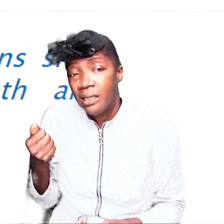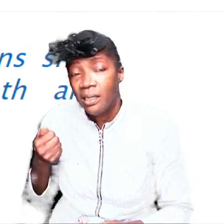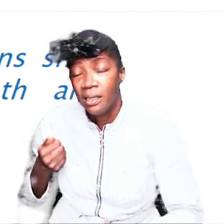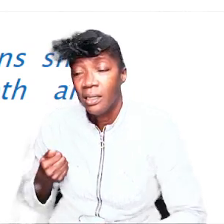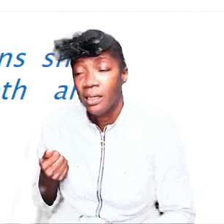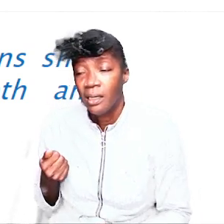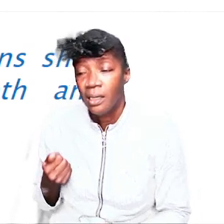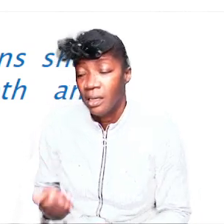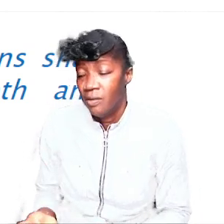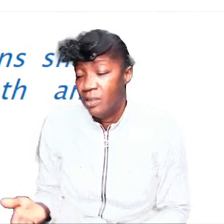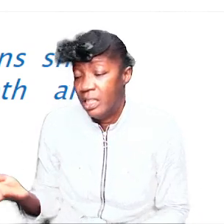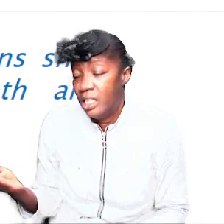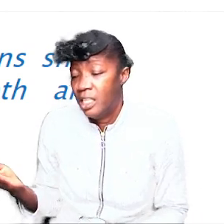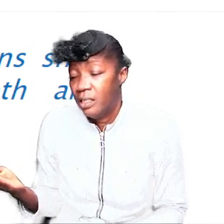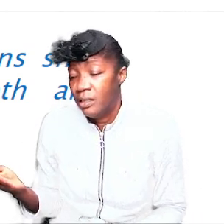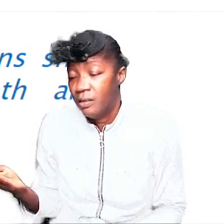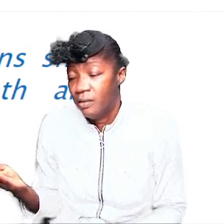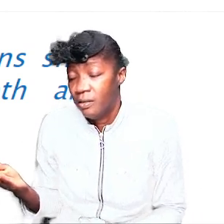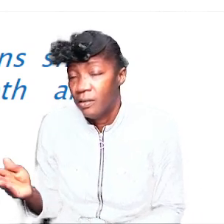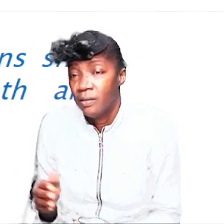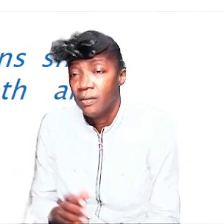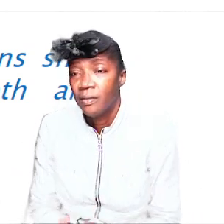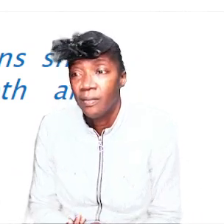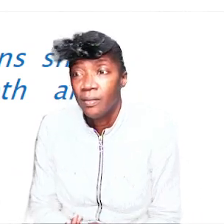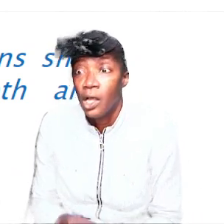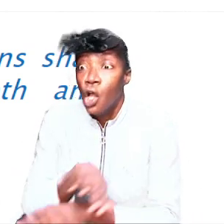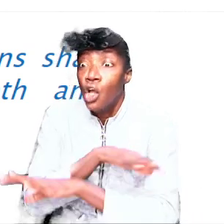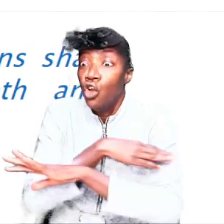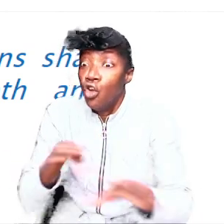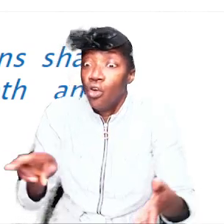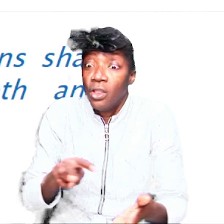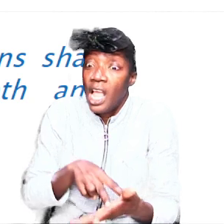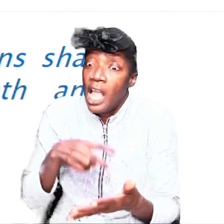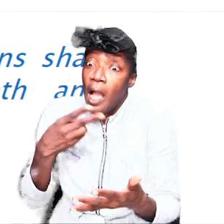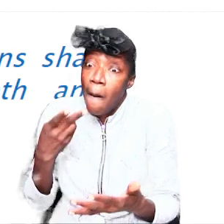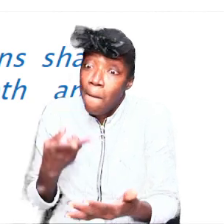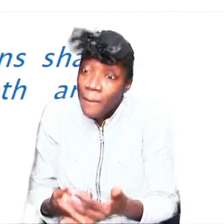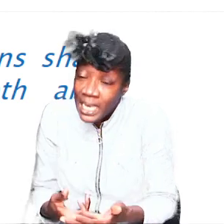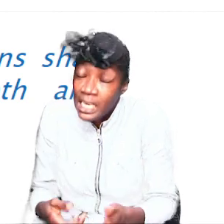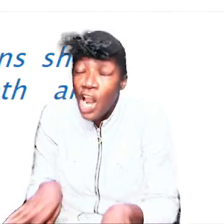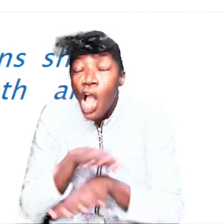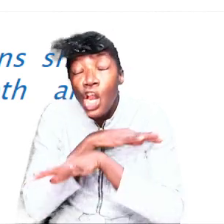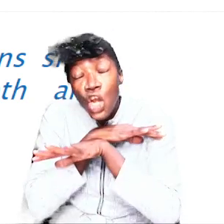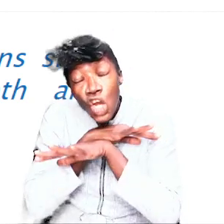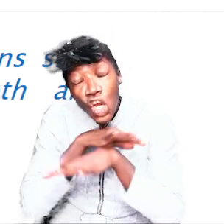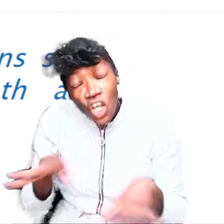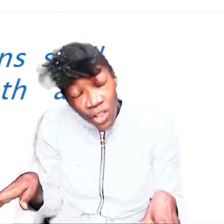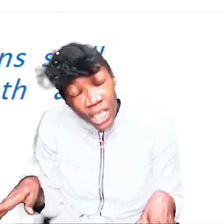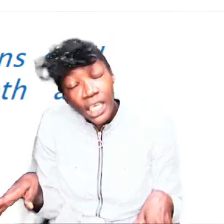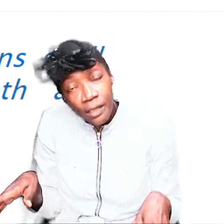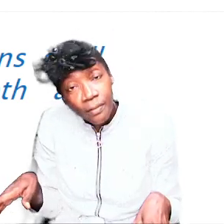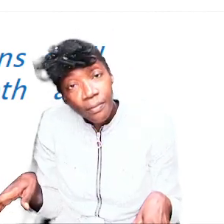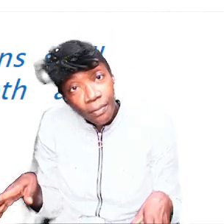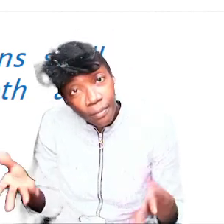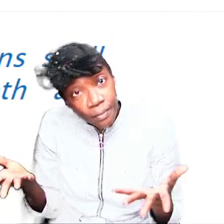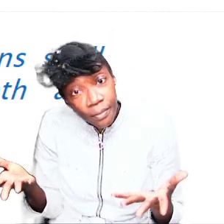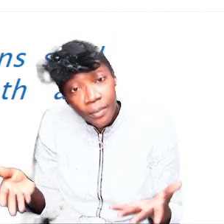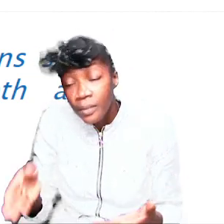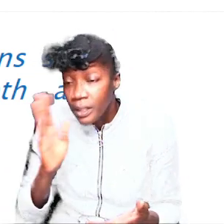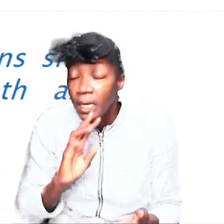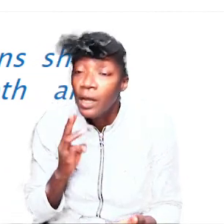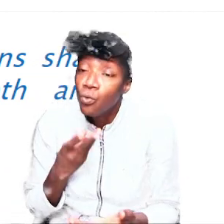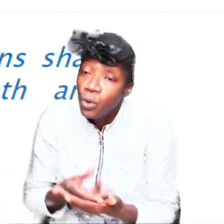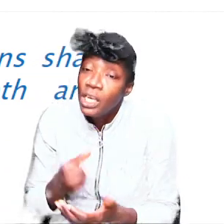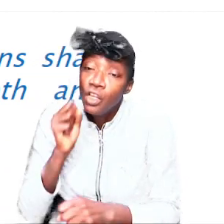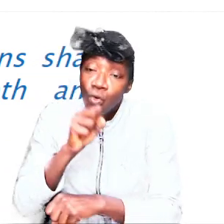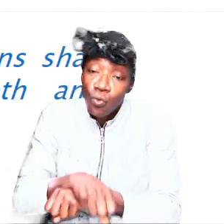the spoils. But nothing means, and God says, spear nothing. God was willing to work with him